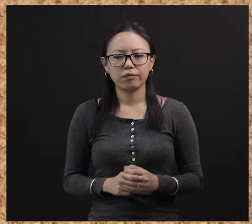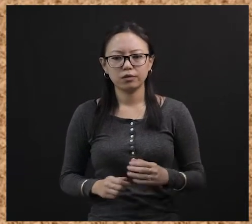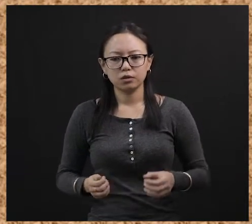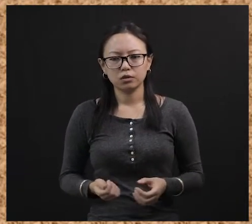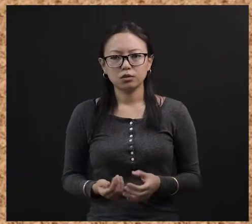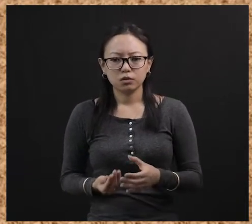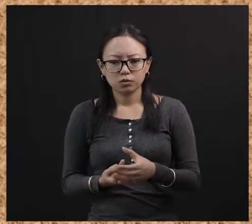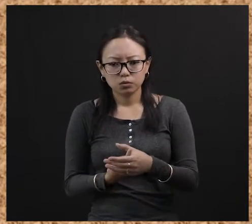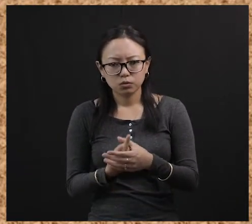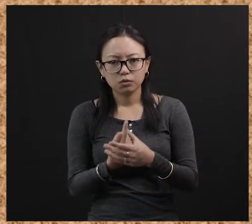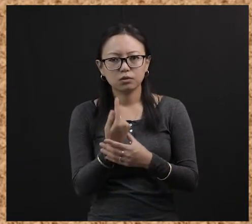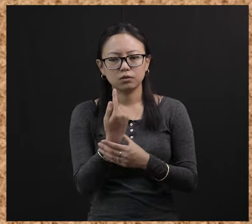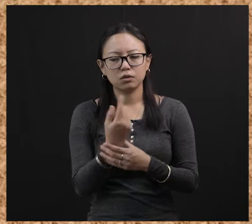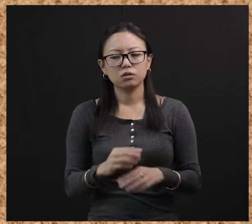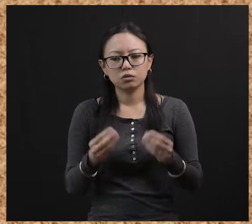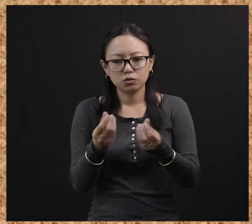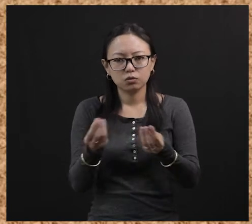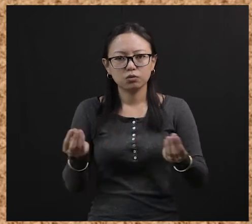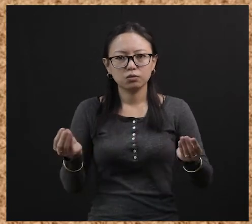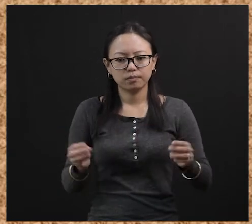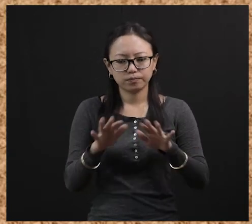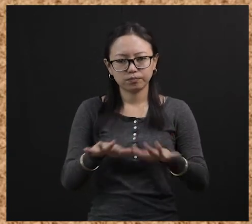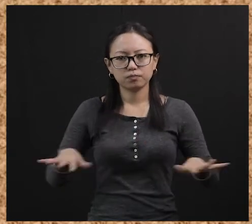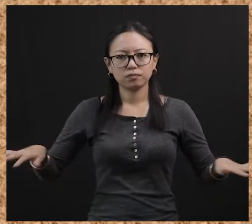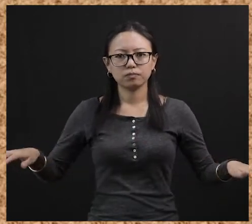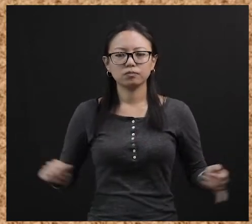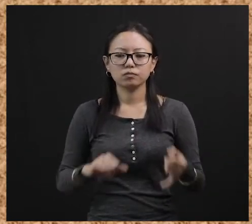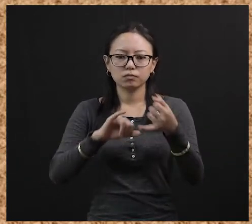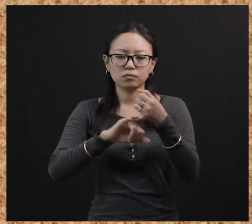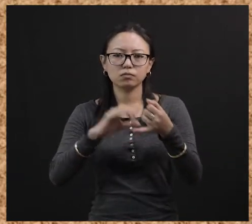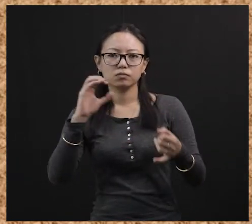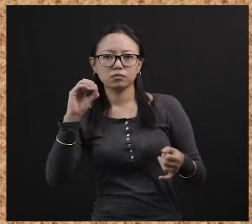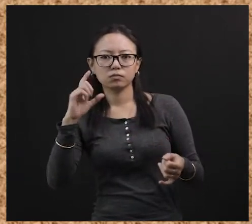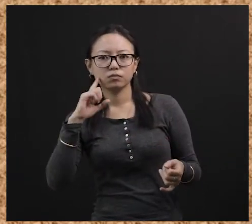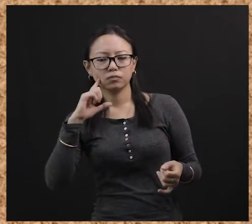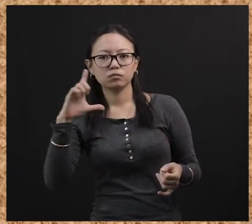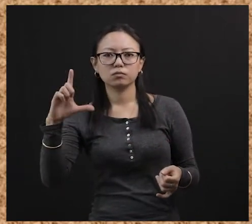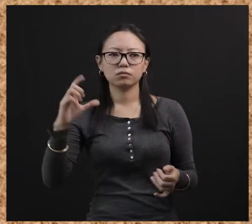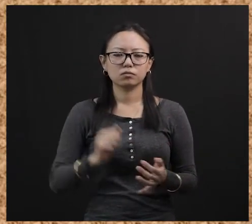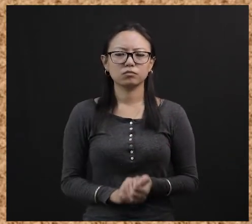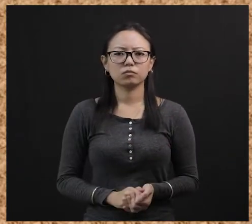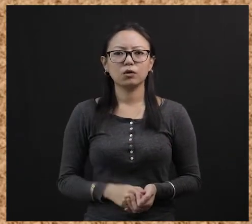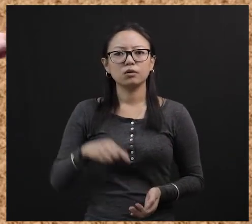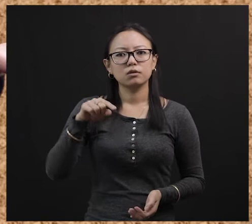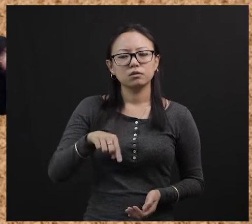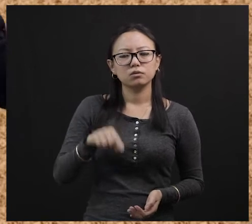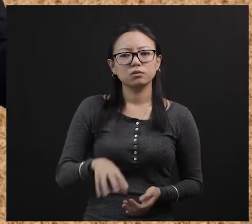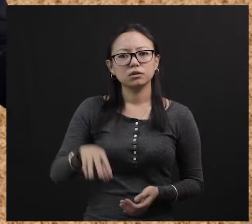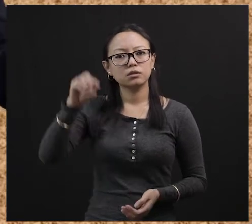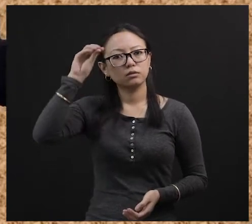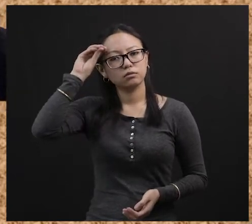yes, they grow on soil. So today, children, we're going to learn so much about